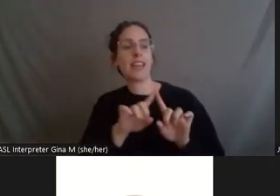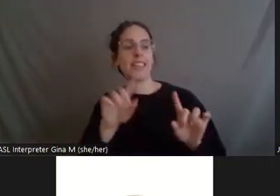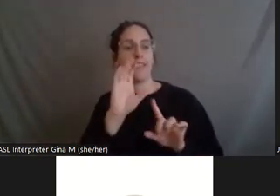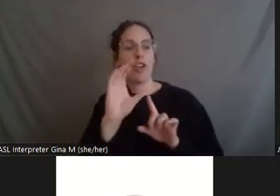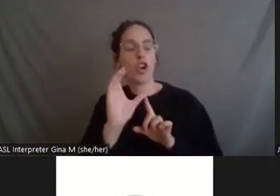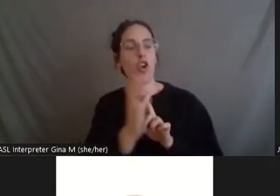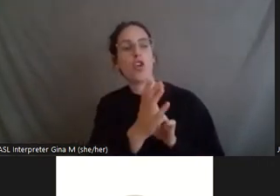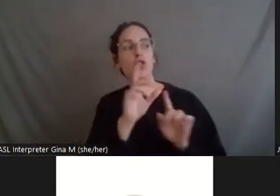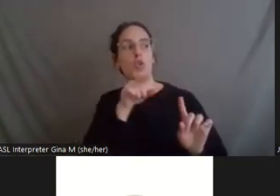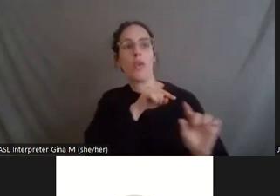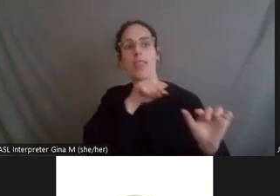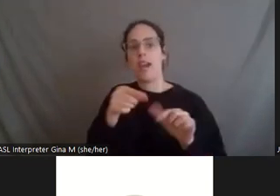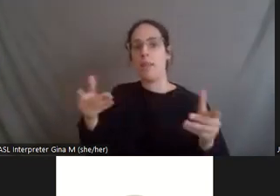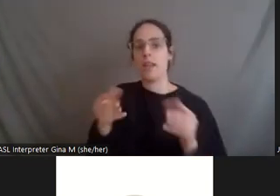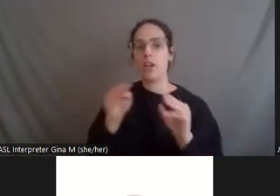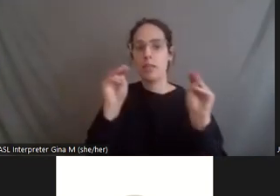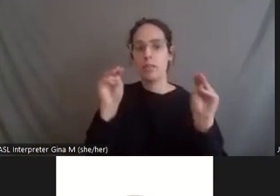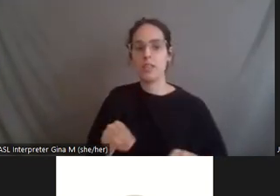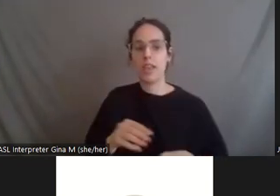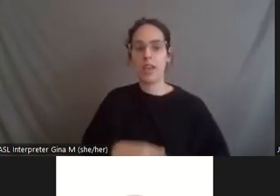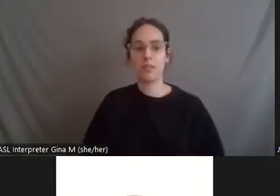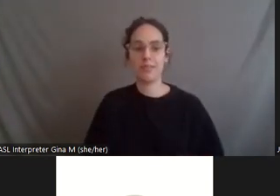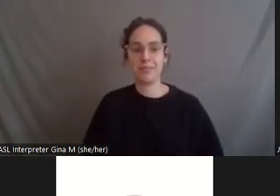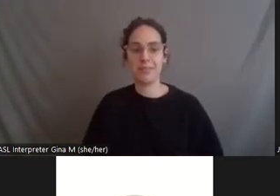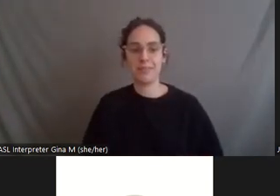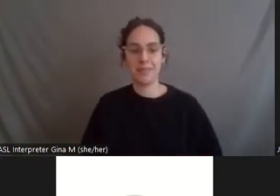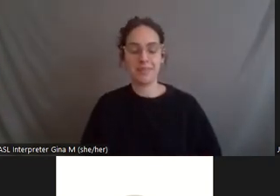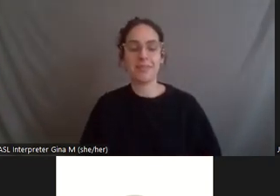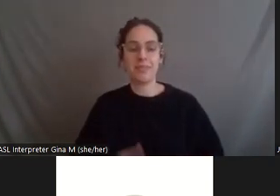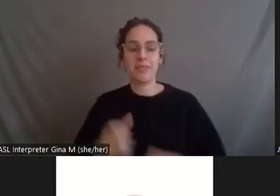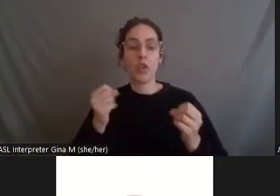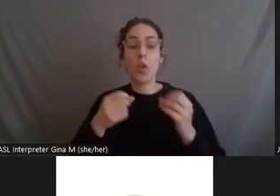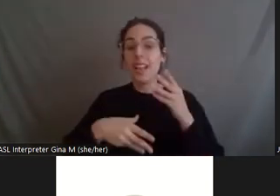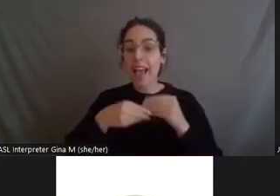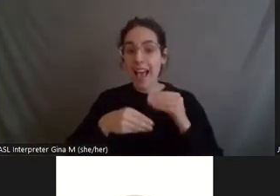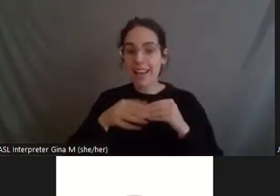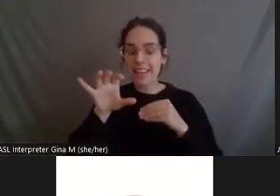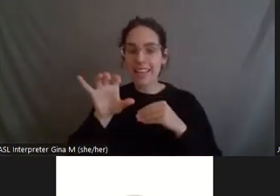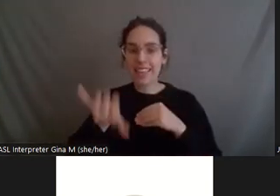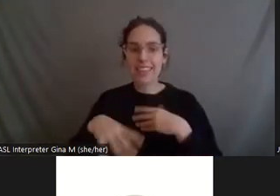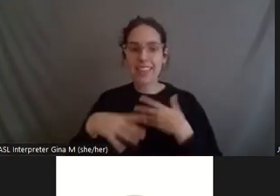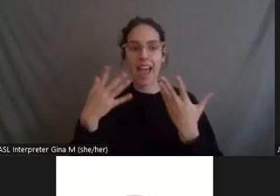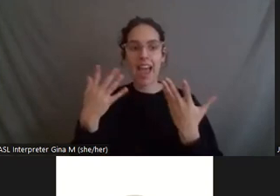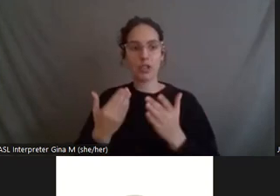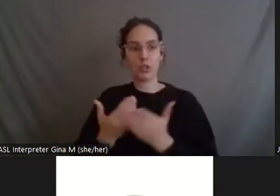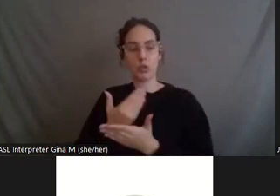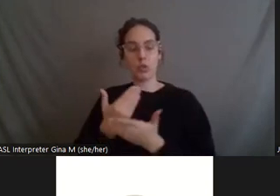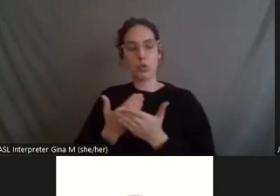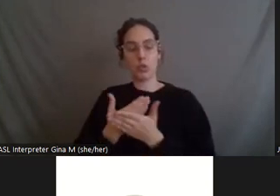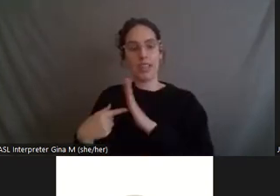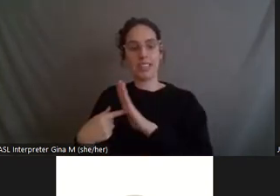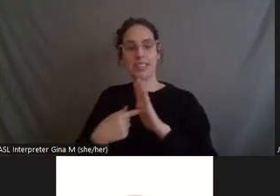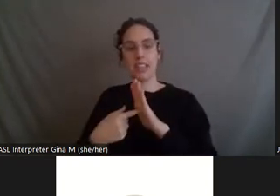here in the museum in our space. And adding the temporary exhibit, adding more voices, more different people